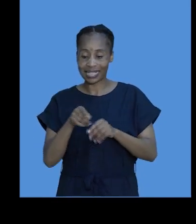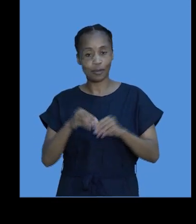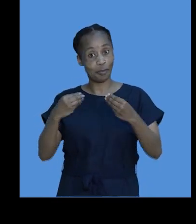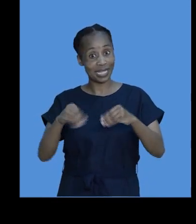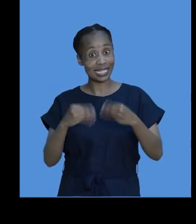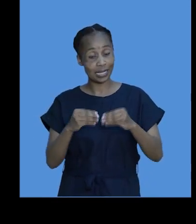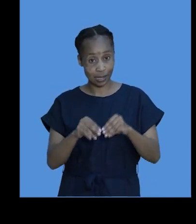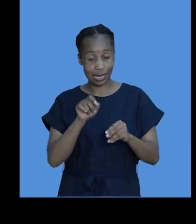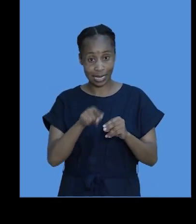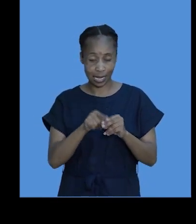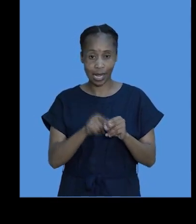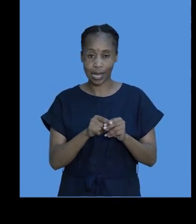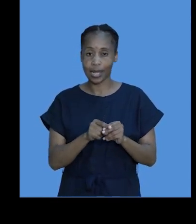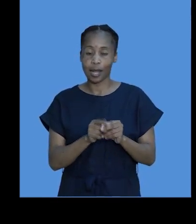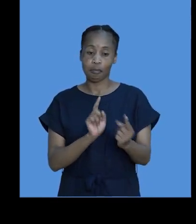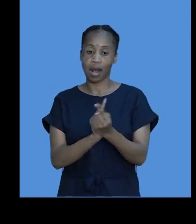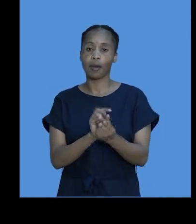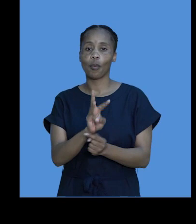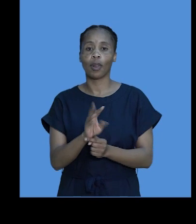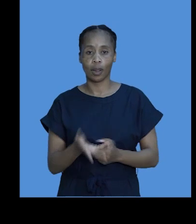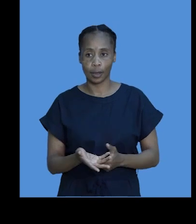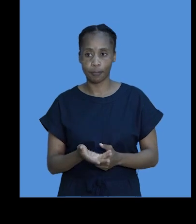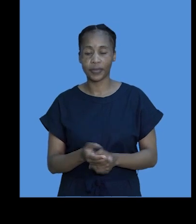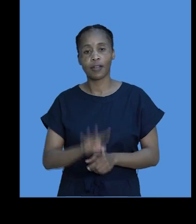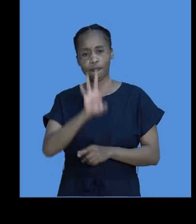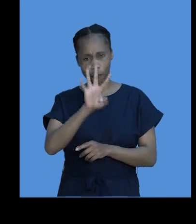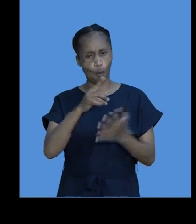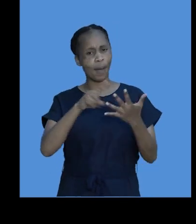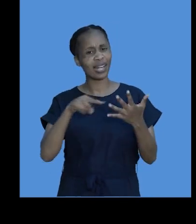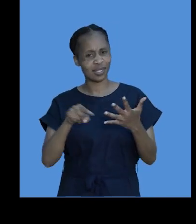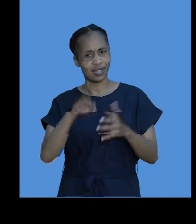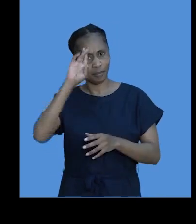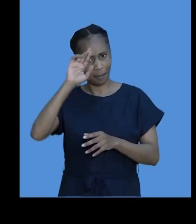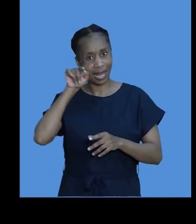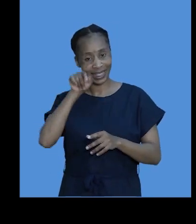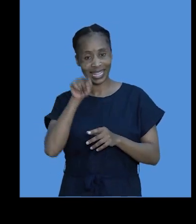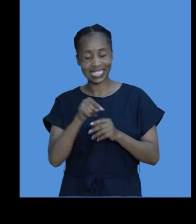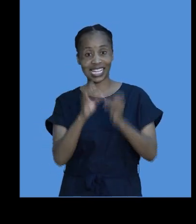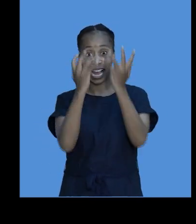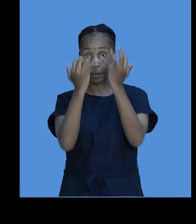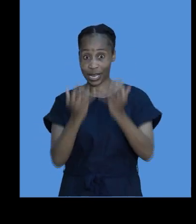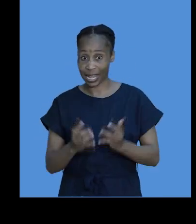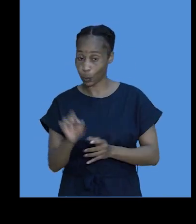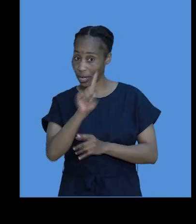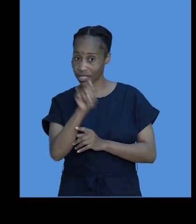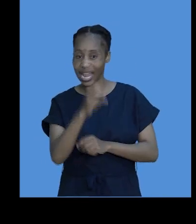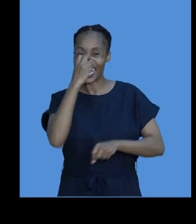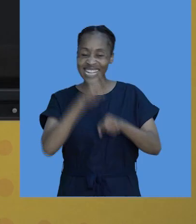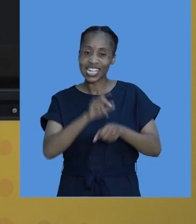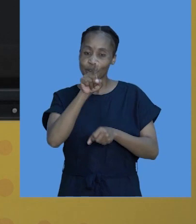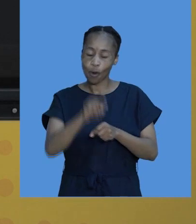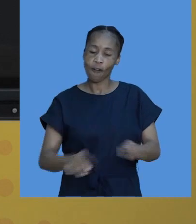firm. Calculate the economic loss that is faced by this firm there for 4 marks. Remember, if it's a calculate